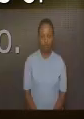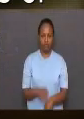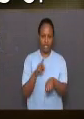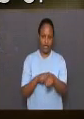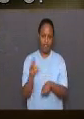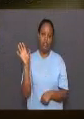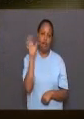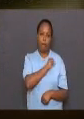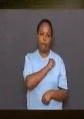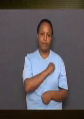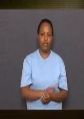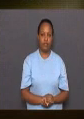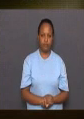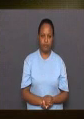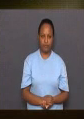Time's up.